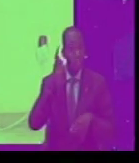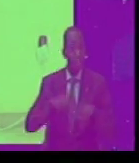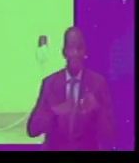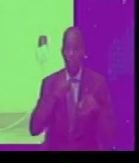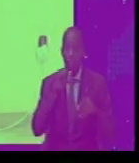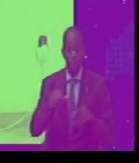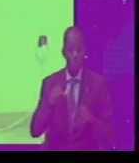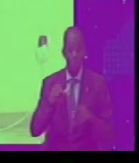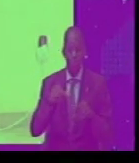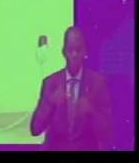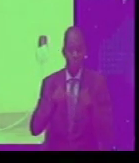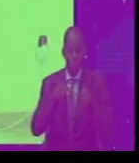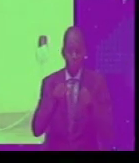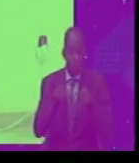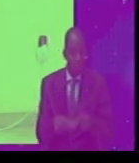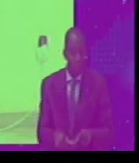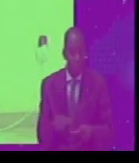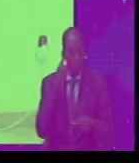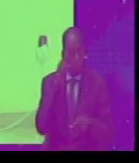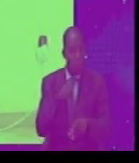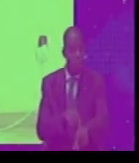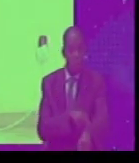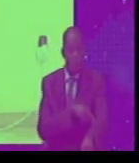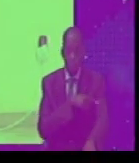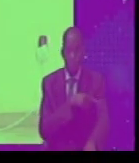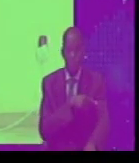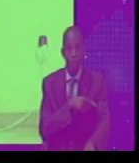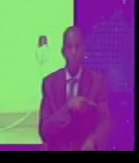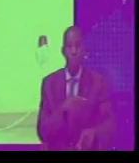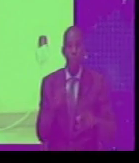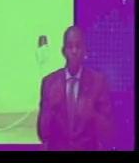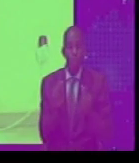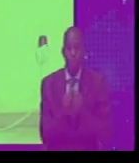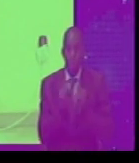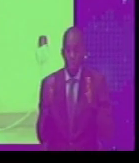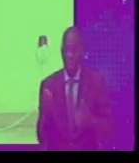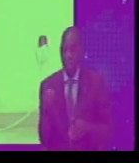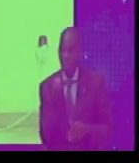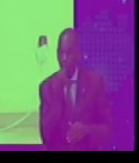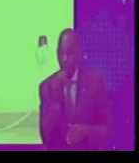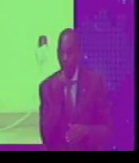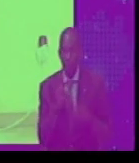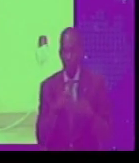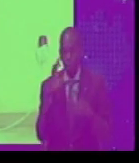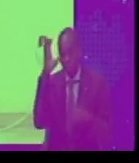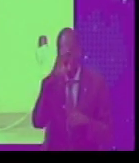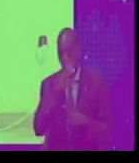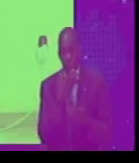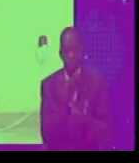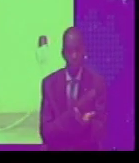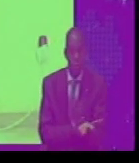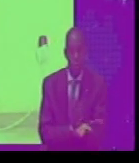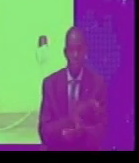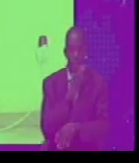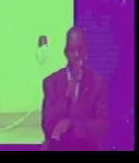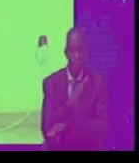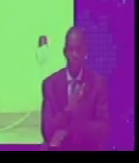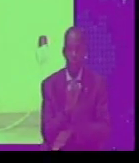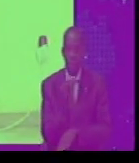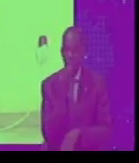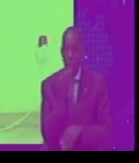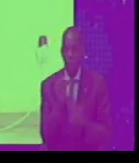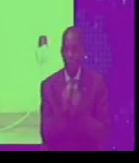didn't feel any pain. Before, I cannot stay for long intervals within my